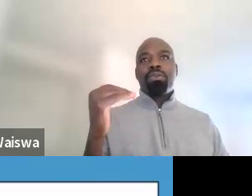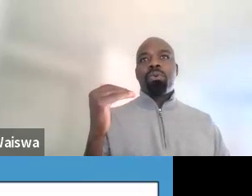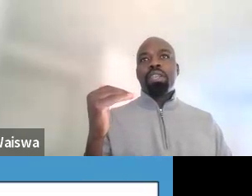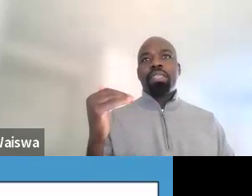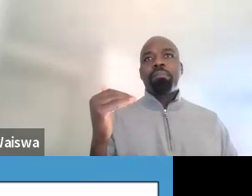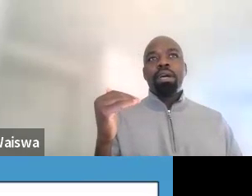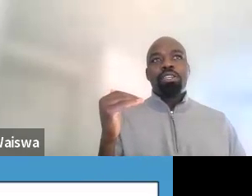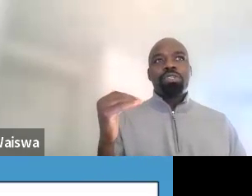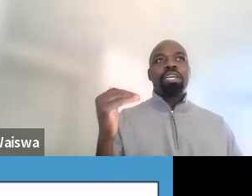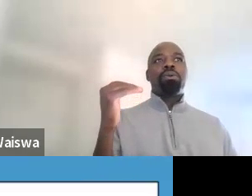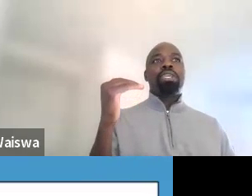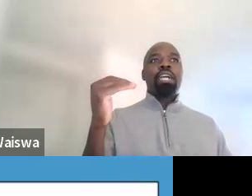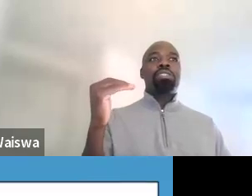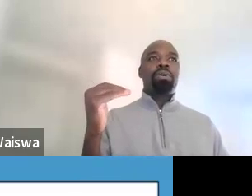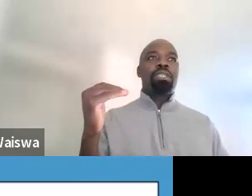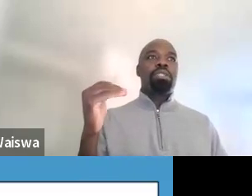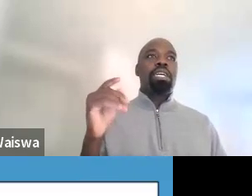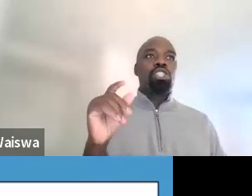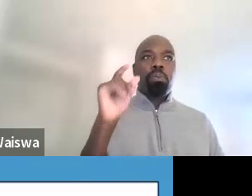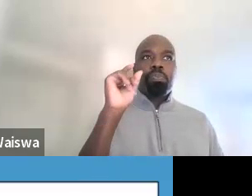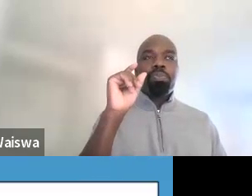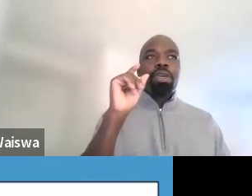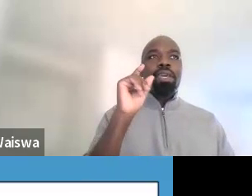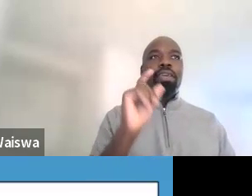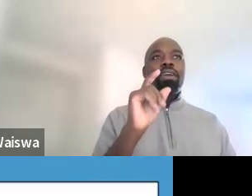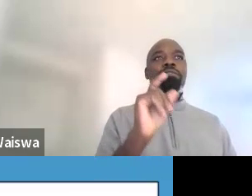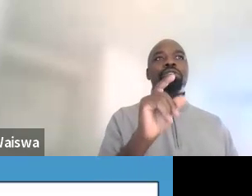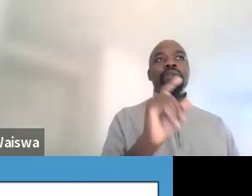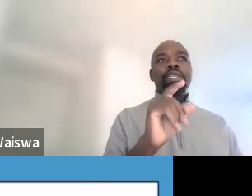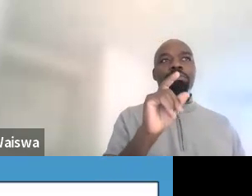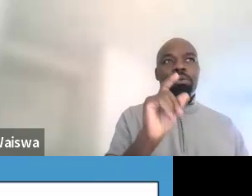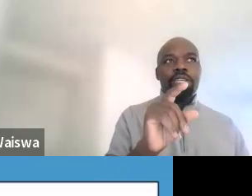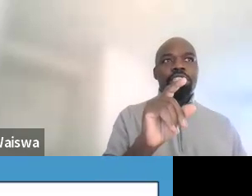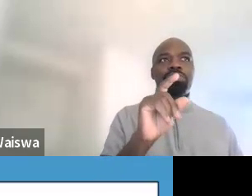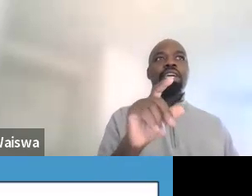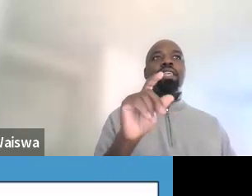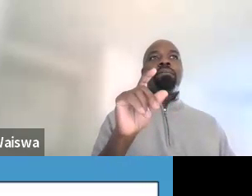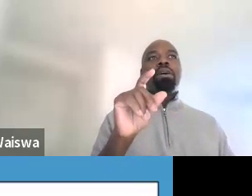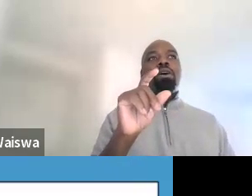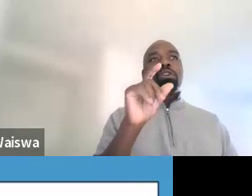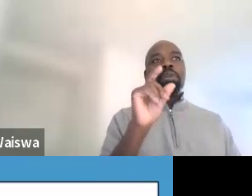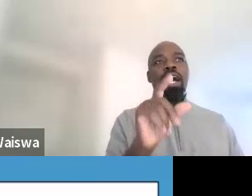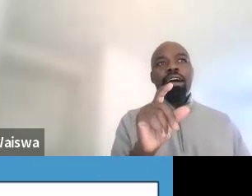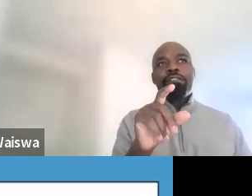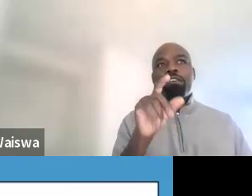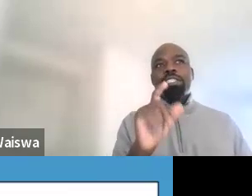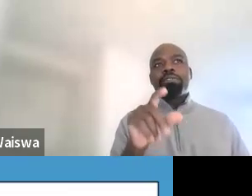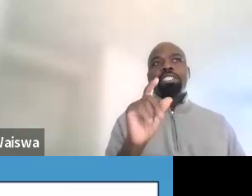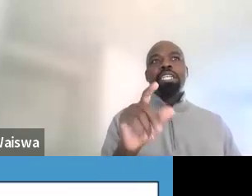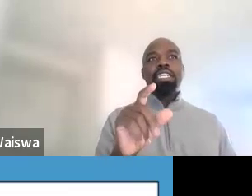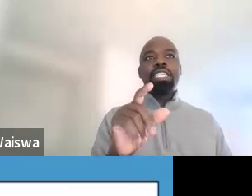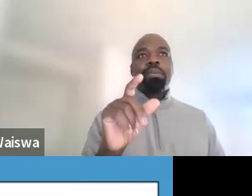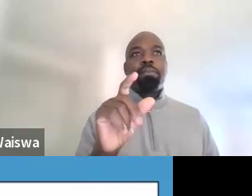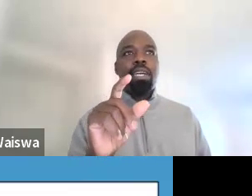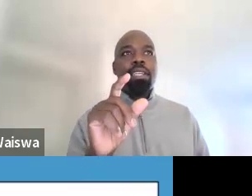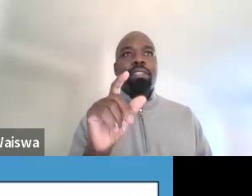that you want them to take, or the action you want them to take. So here, if you read, we read this together. On behalf of the civil